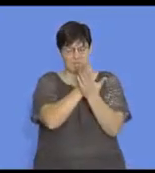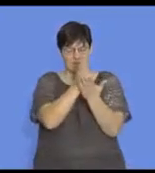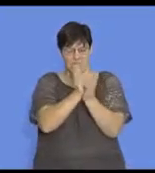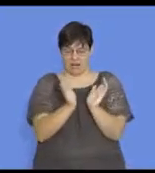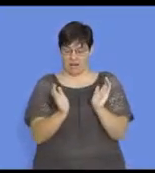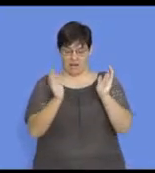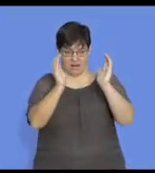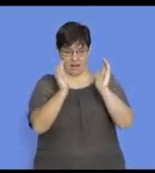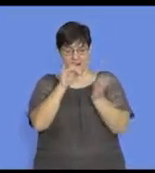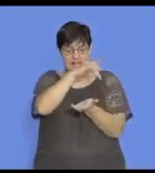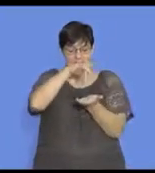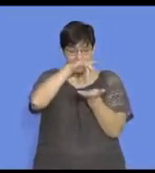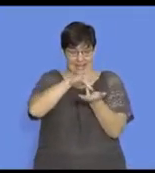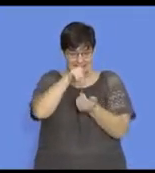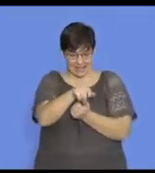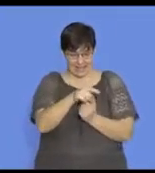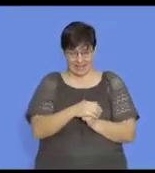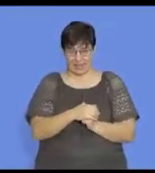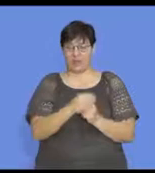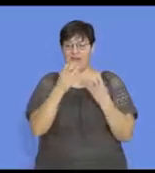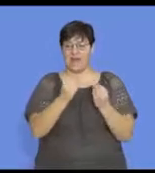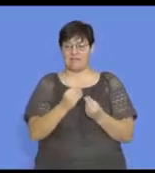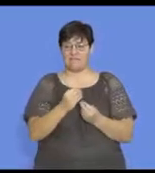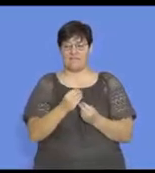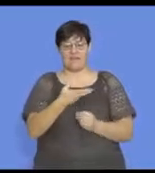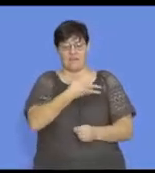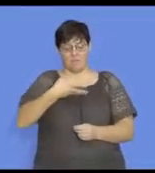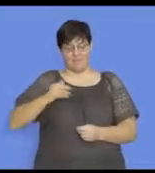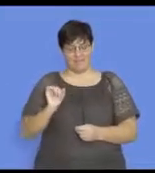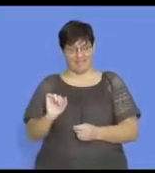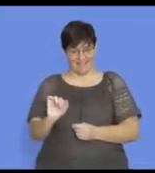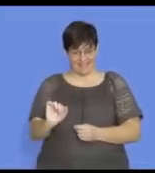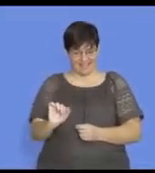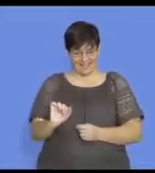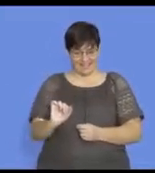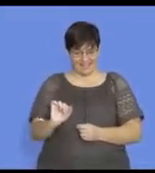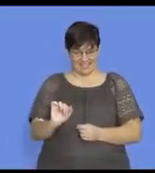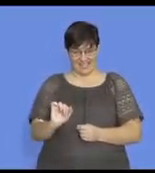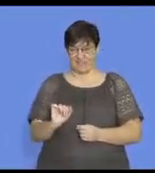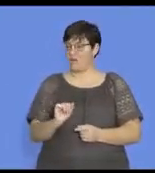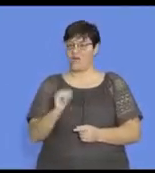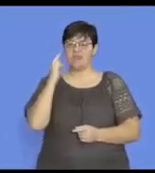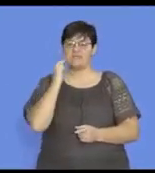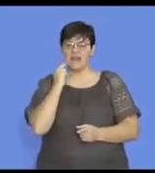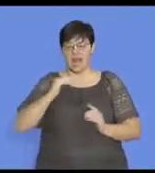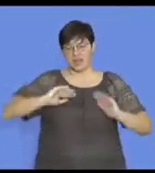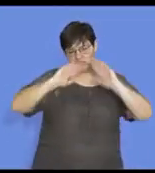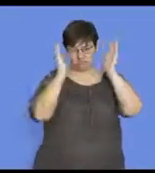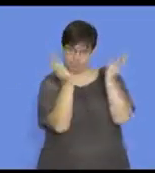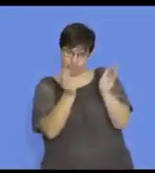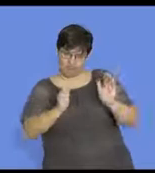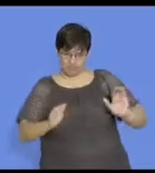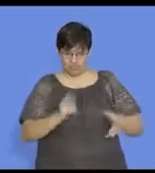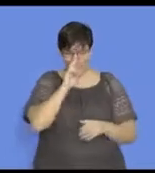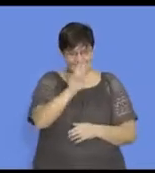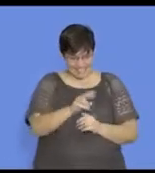the center, we're going to have the female. And she's all nice and curvy, and she looks